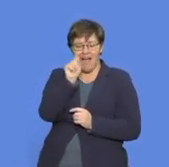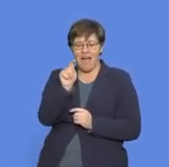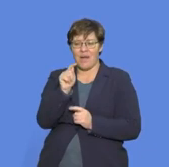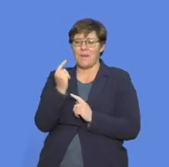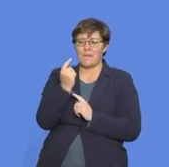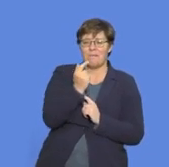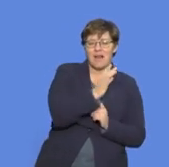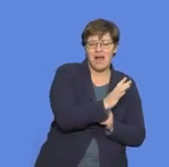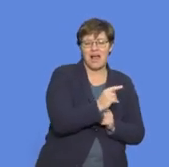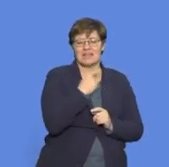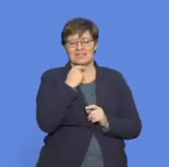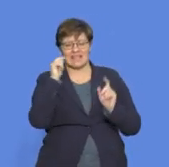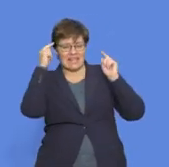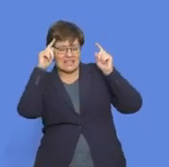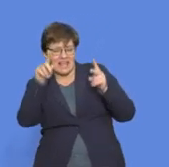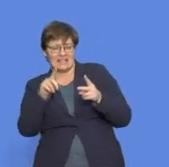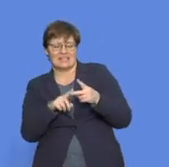have insects and